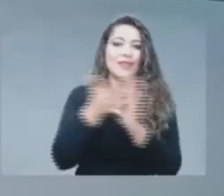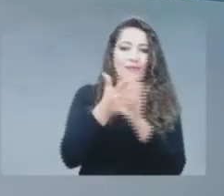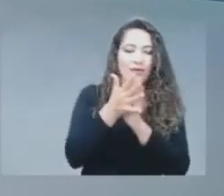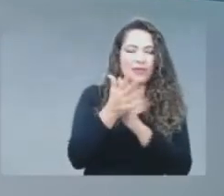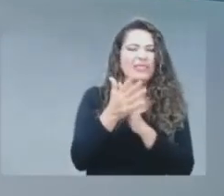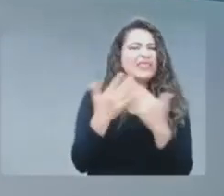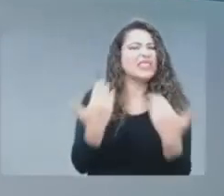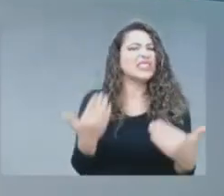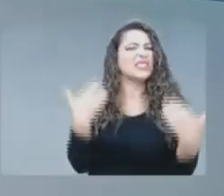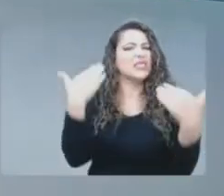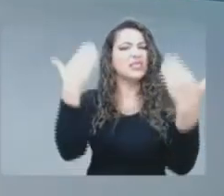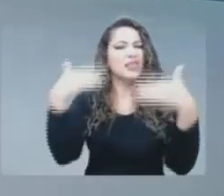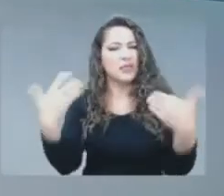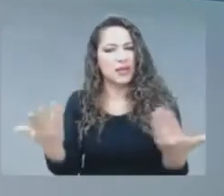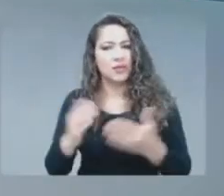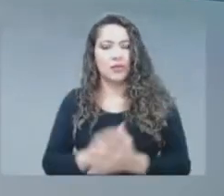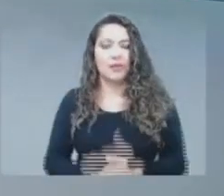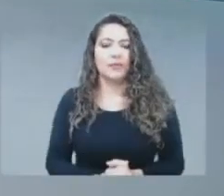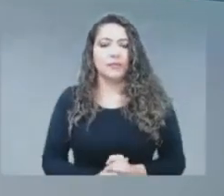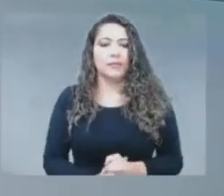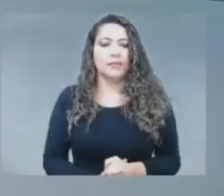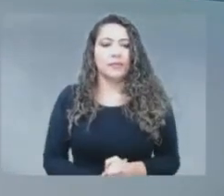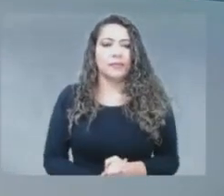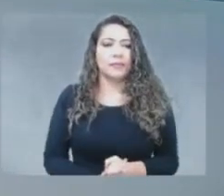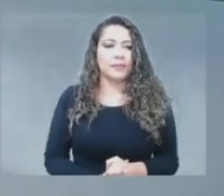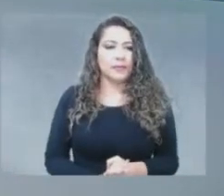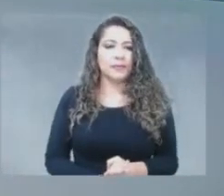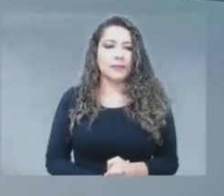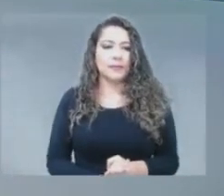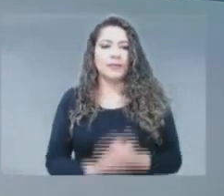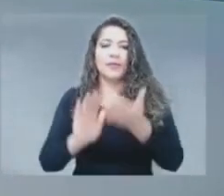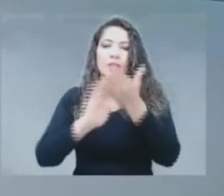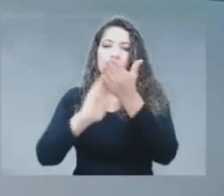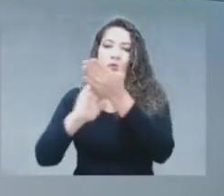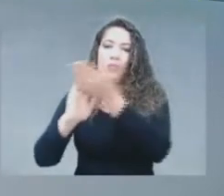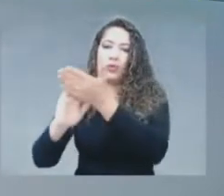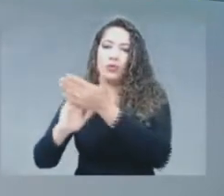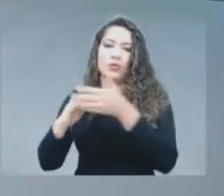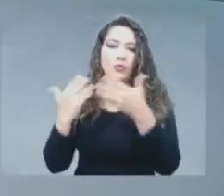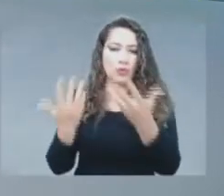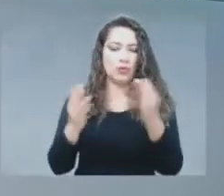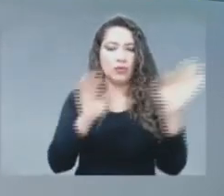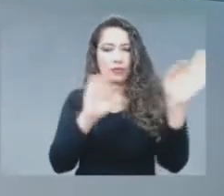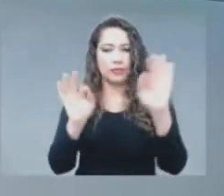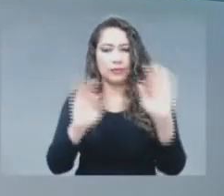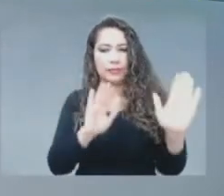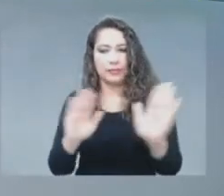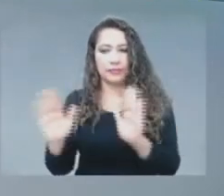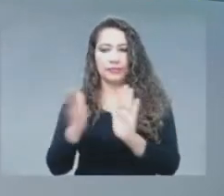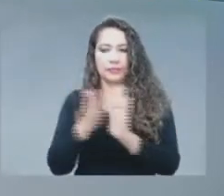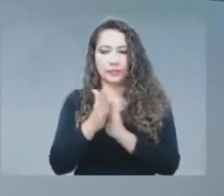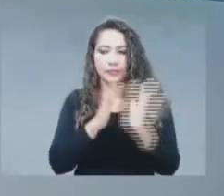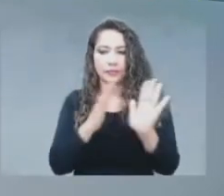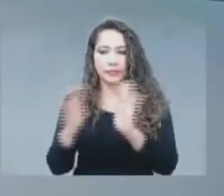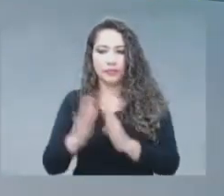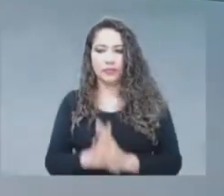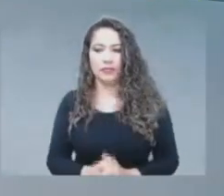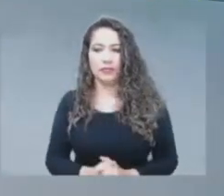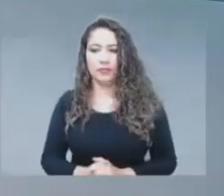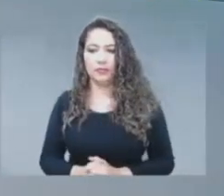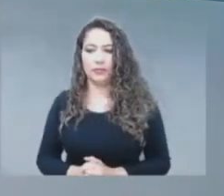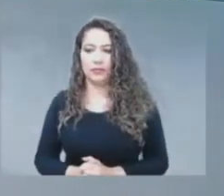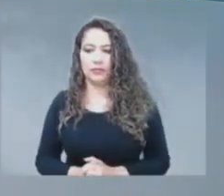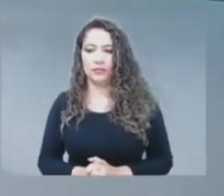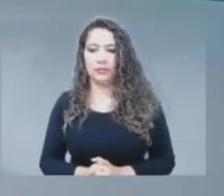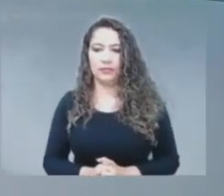information is updated. So what benefits can we derive from this with this solution? Well, actually, it is a solution